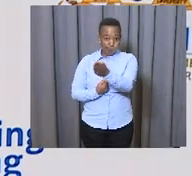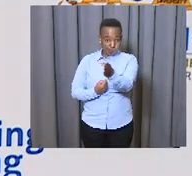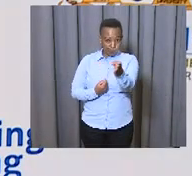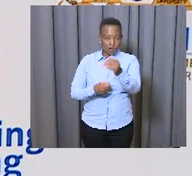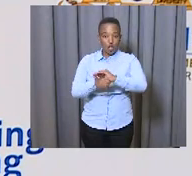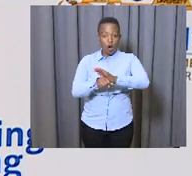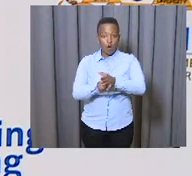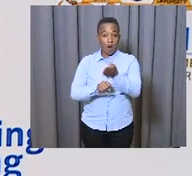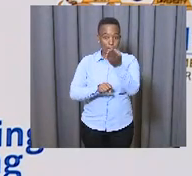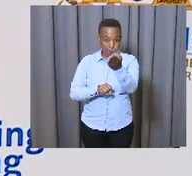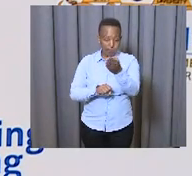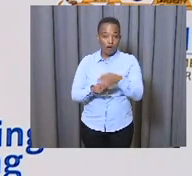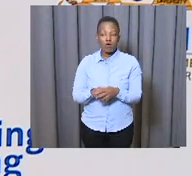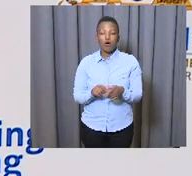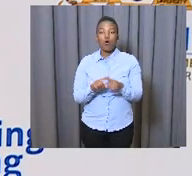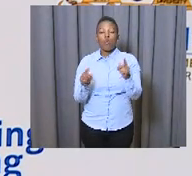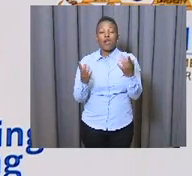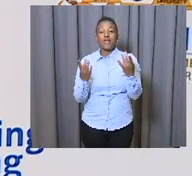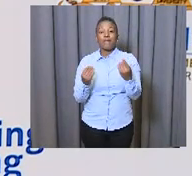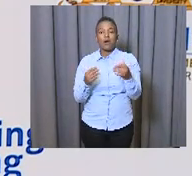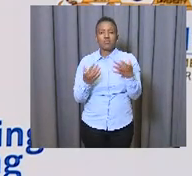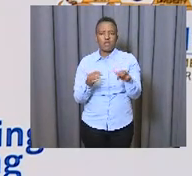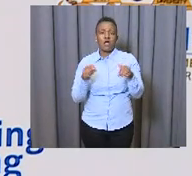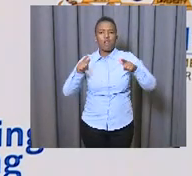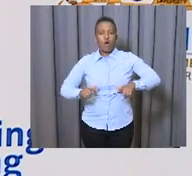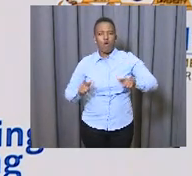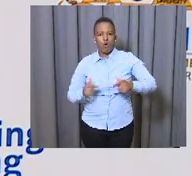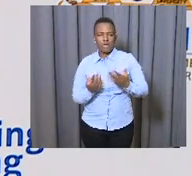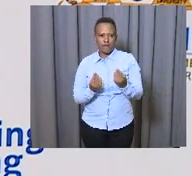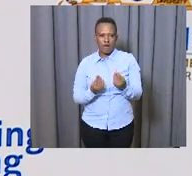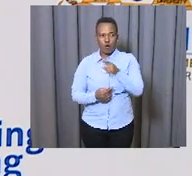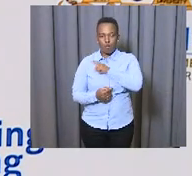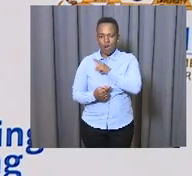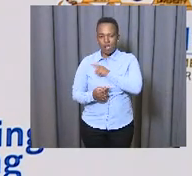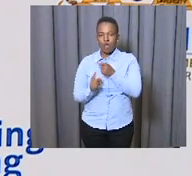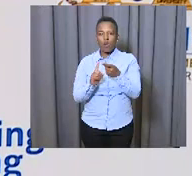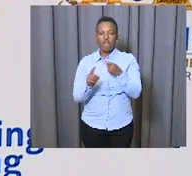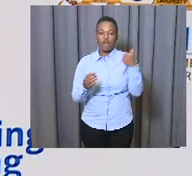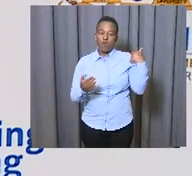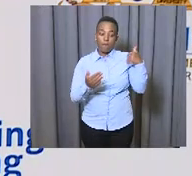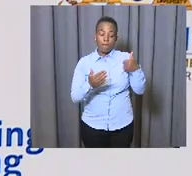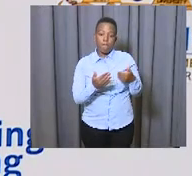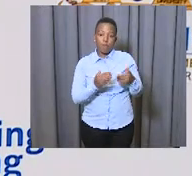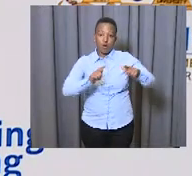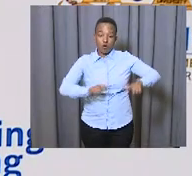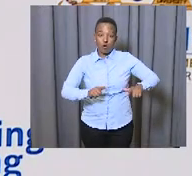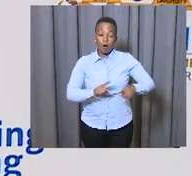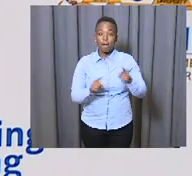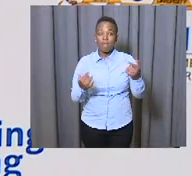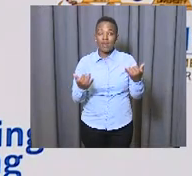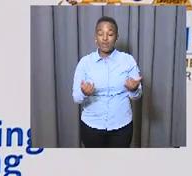to highlight here where the numbers are still lower because we're coming from a low base, but in